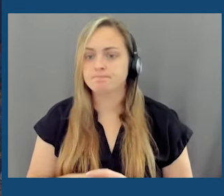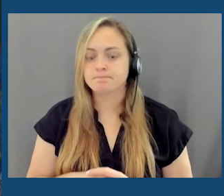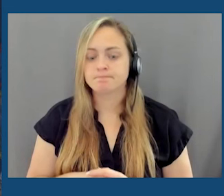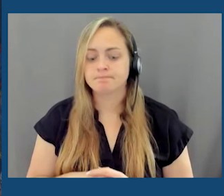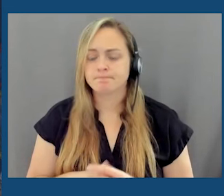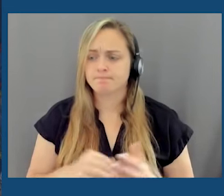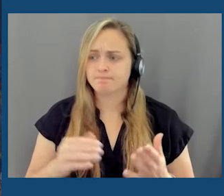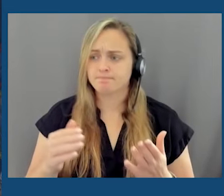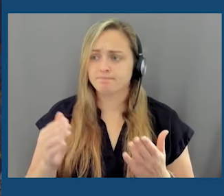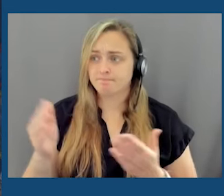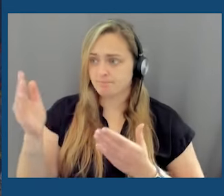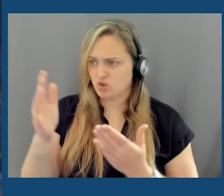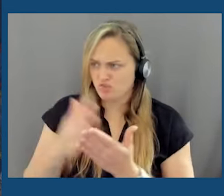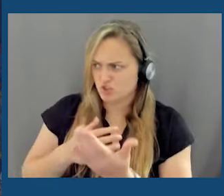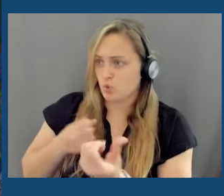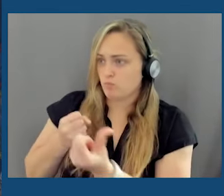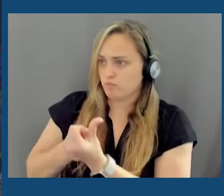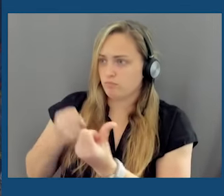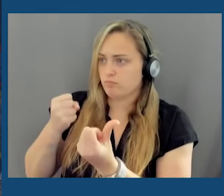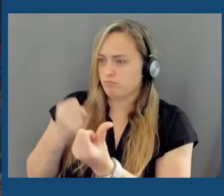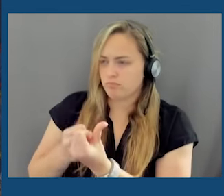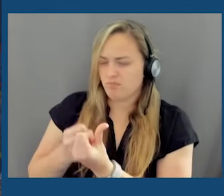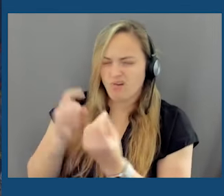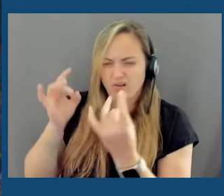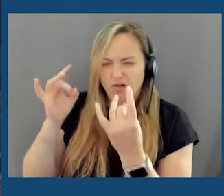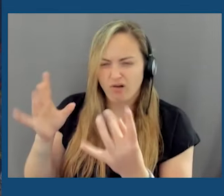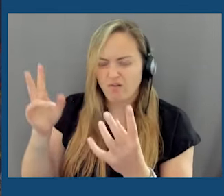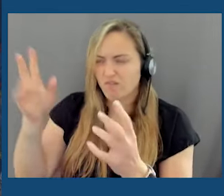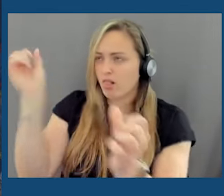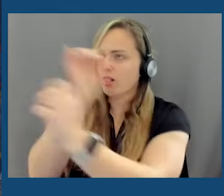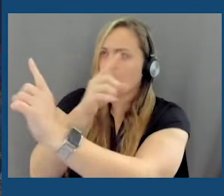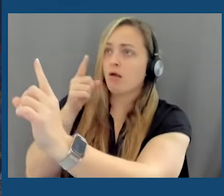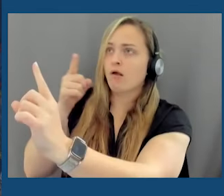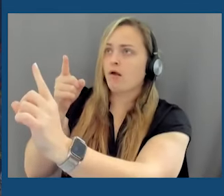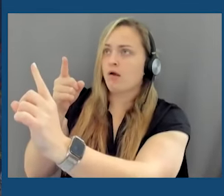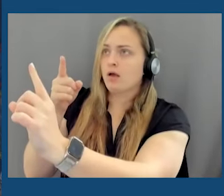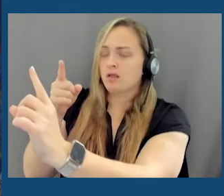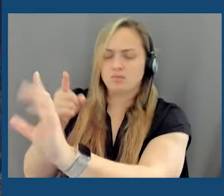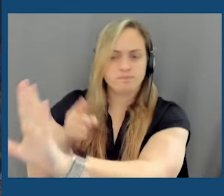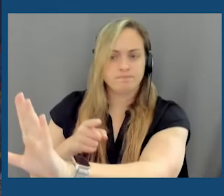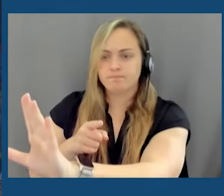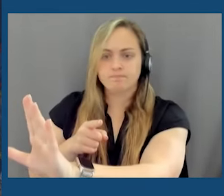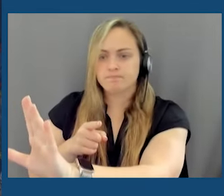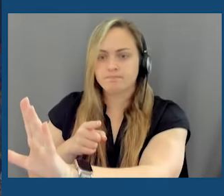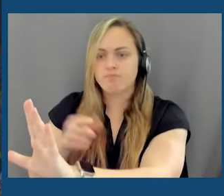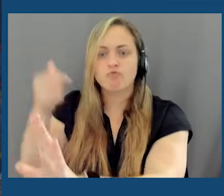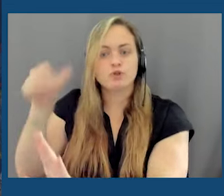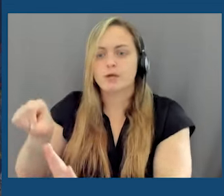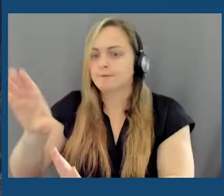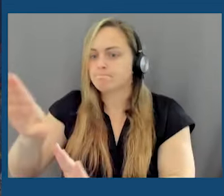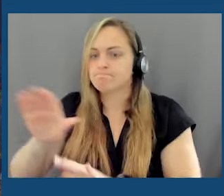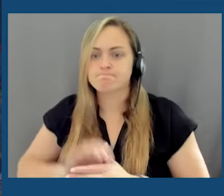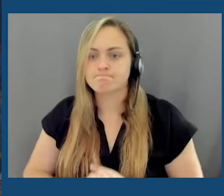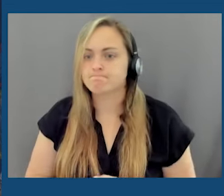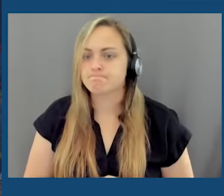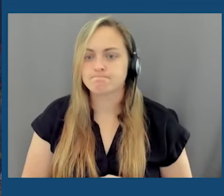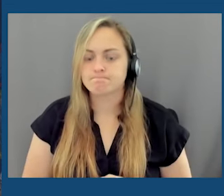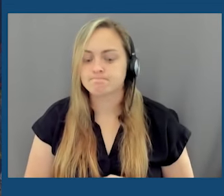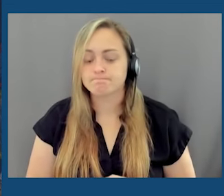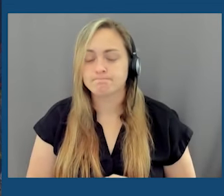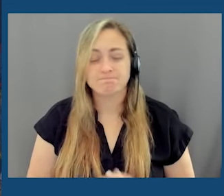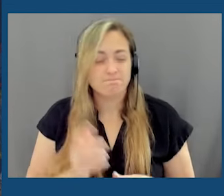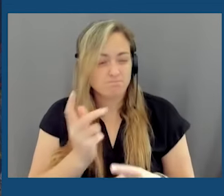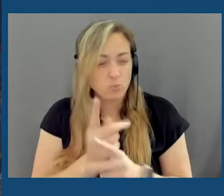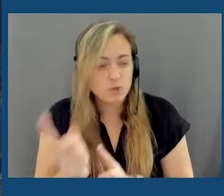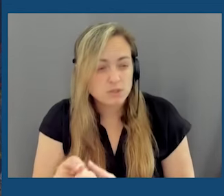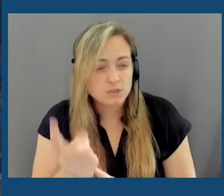of a vile ideology who we wholeheartedly reject. Even in the darkest moments,